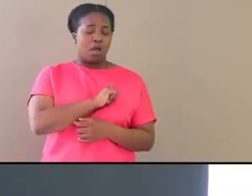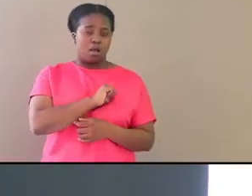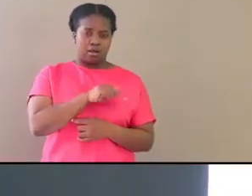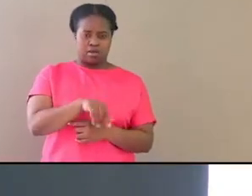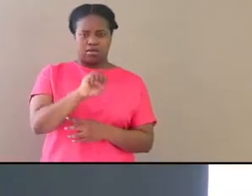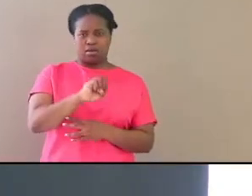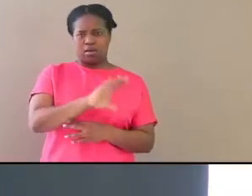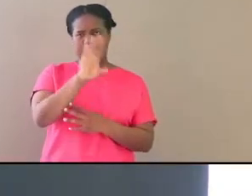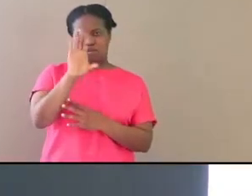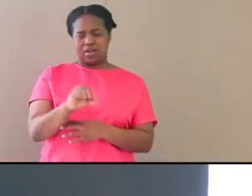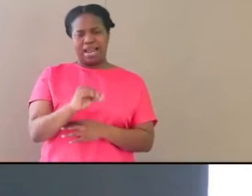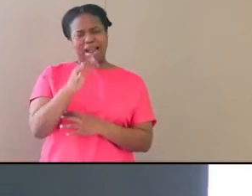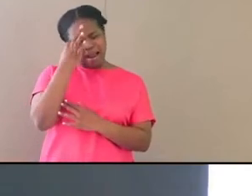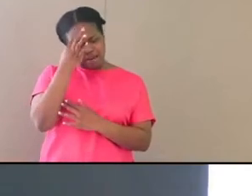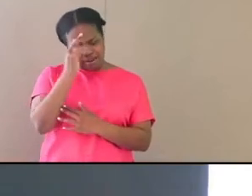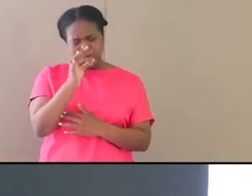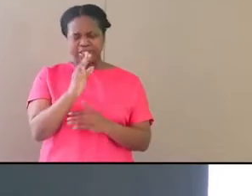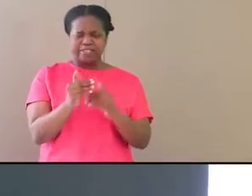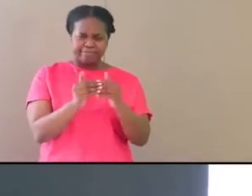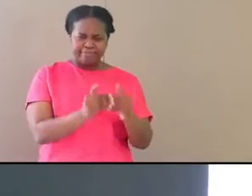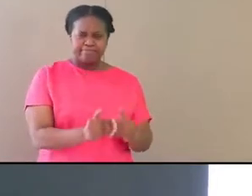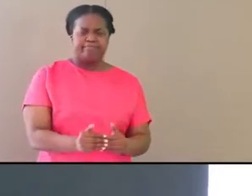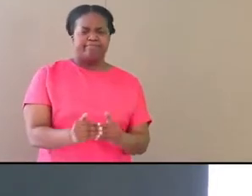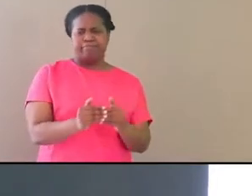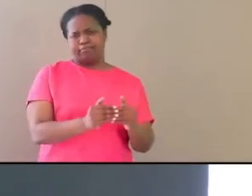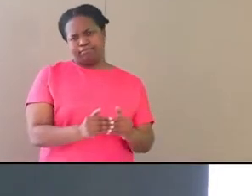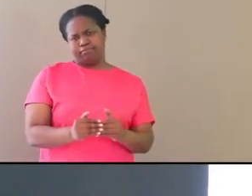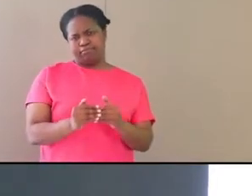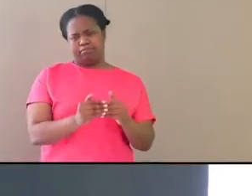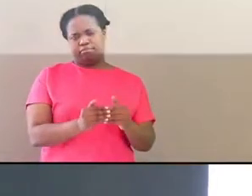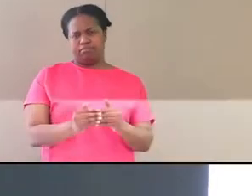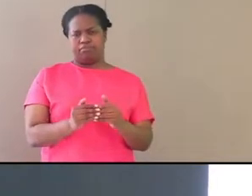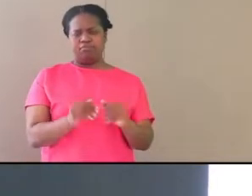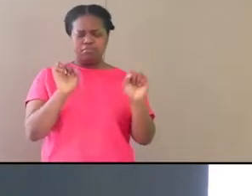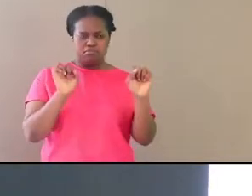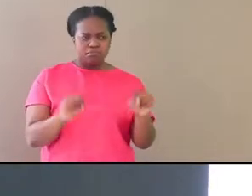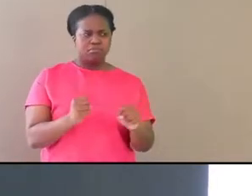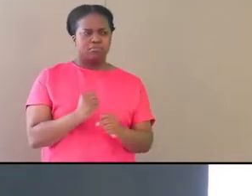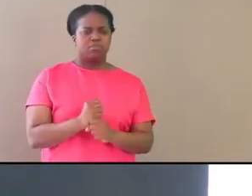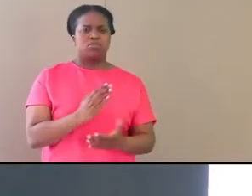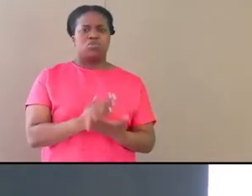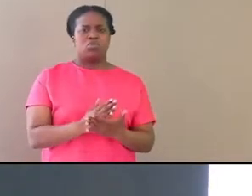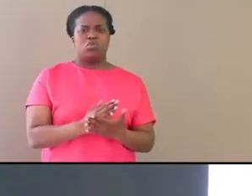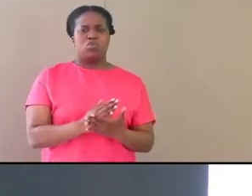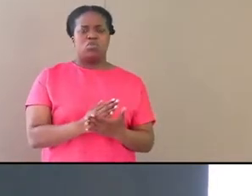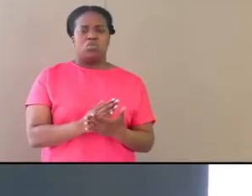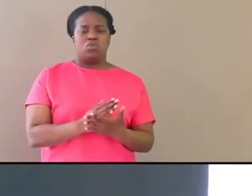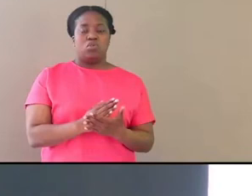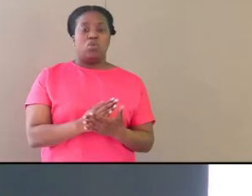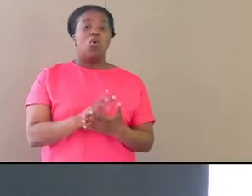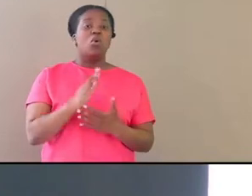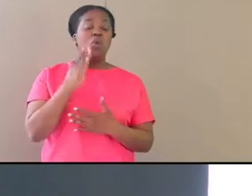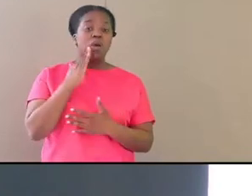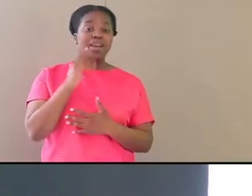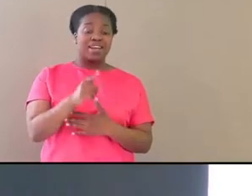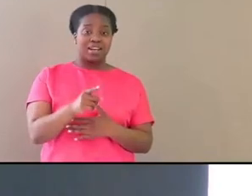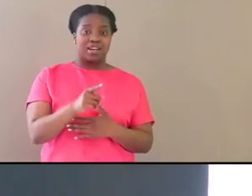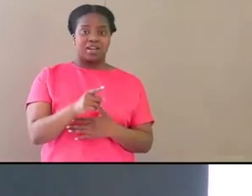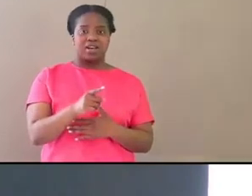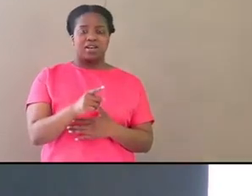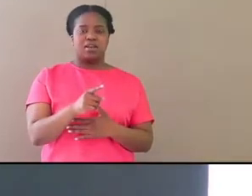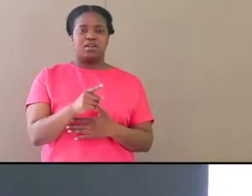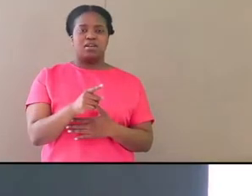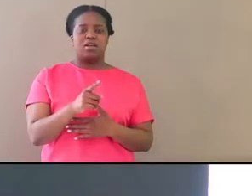Africa that we have a government that cares and that is able to ensure that from the grant, that from the